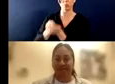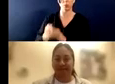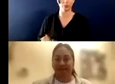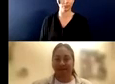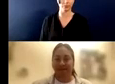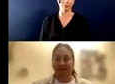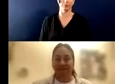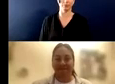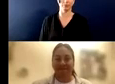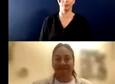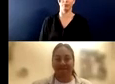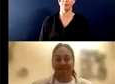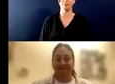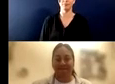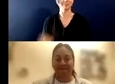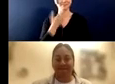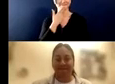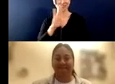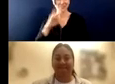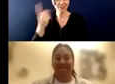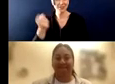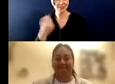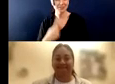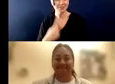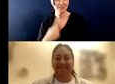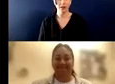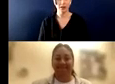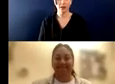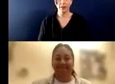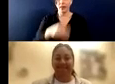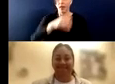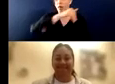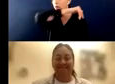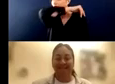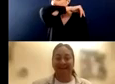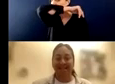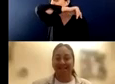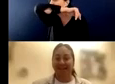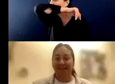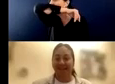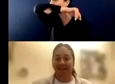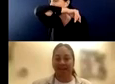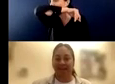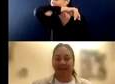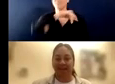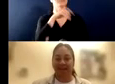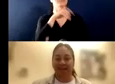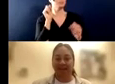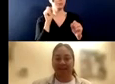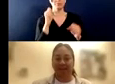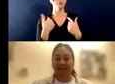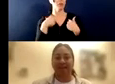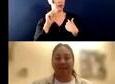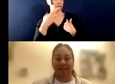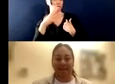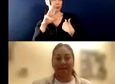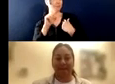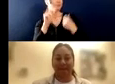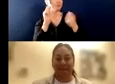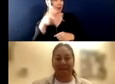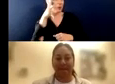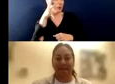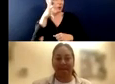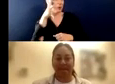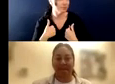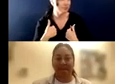Yeah. Thank you for your question. Okay, Cookie, can you hear me? Yes, I can. Okay, that's great. We